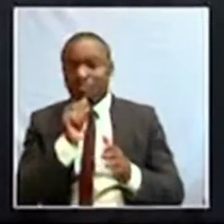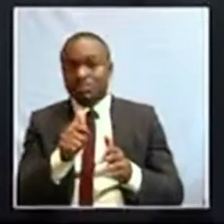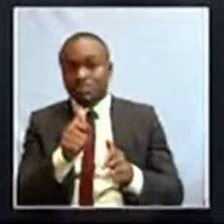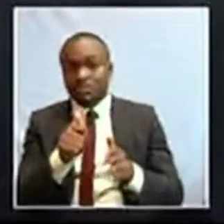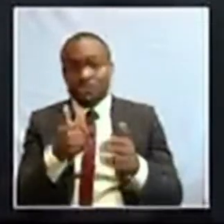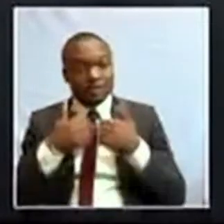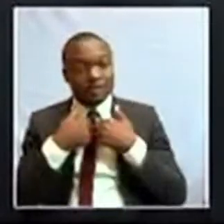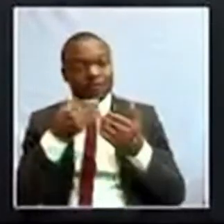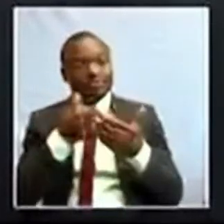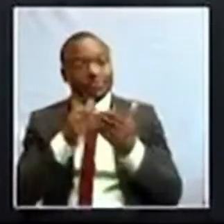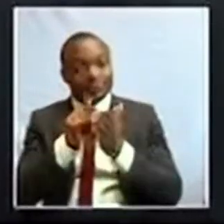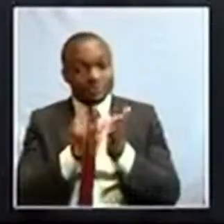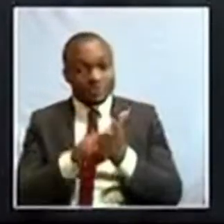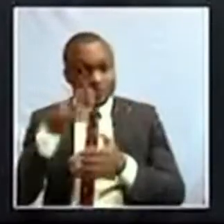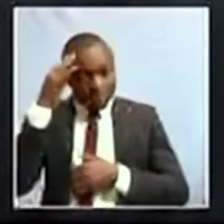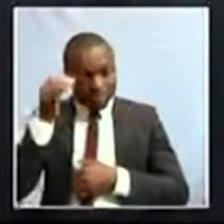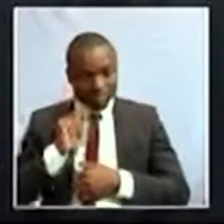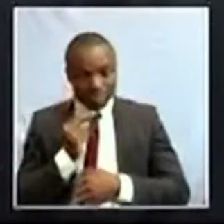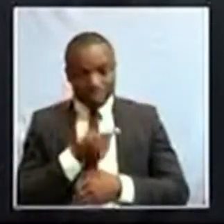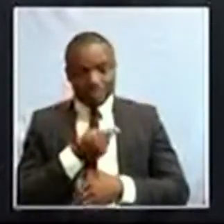So that's why we are interested.